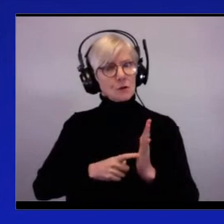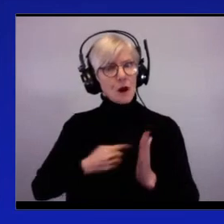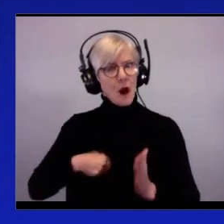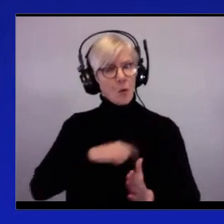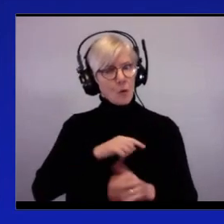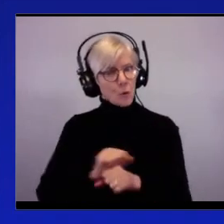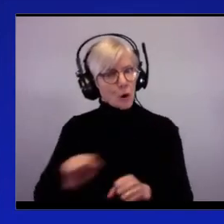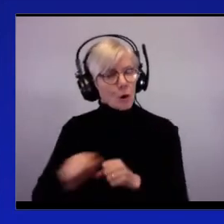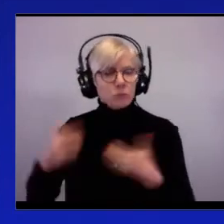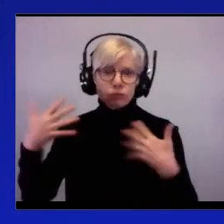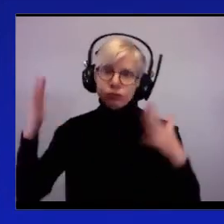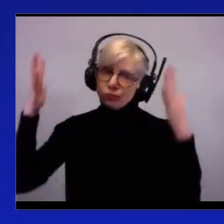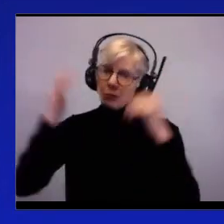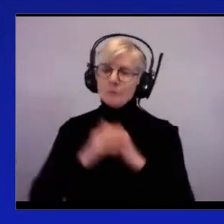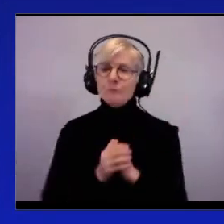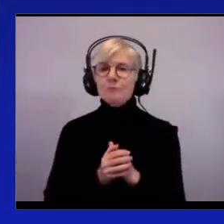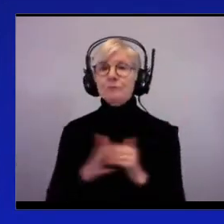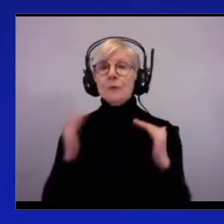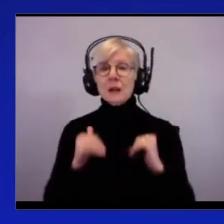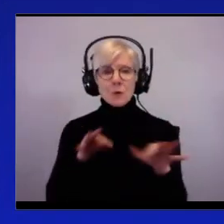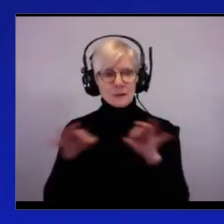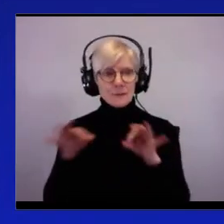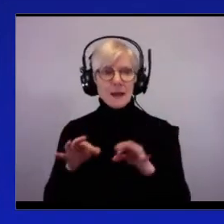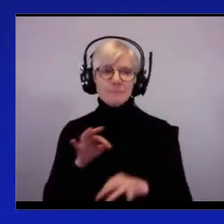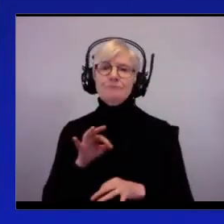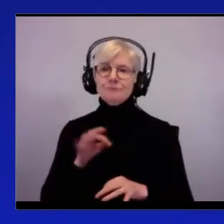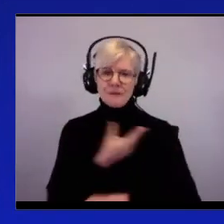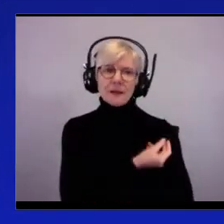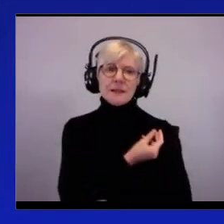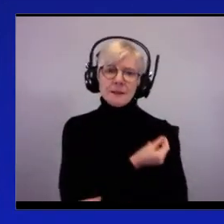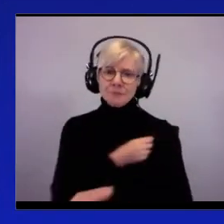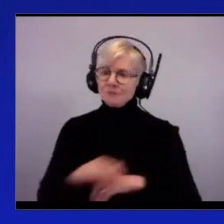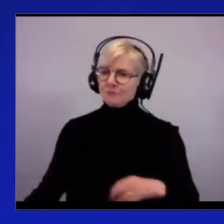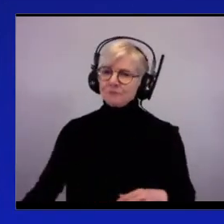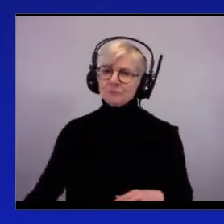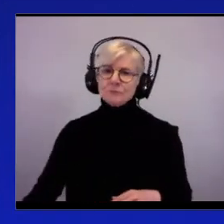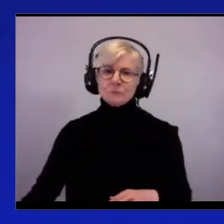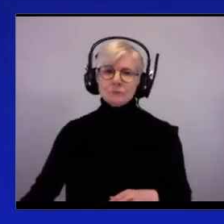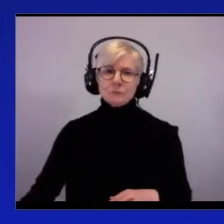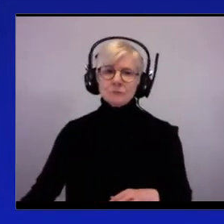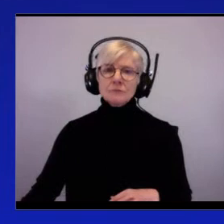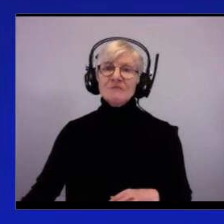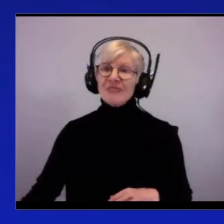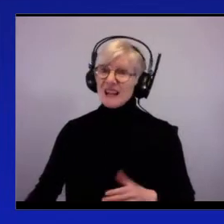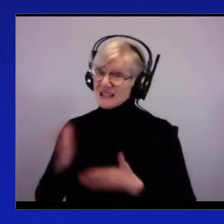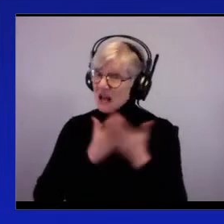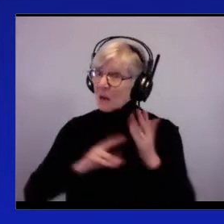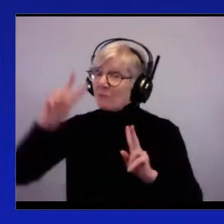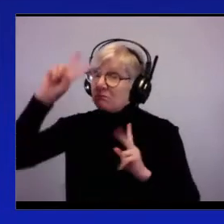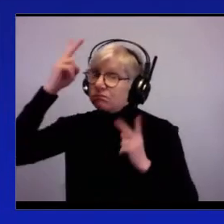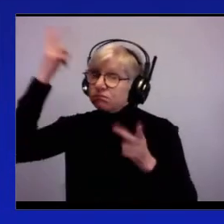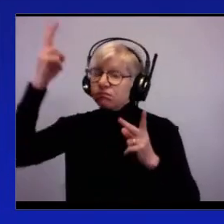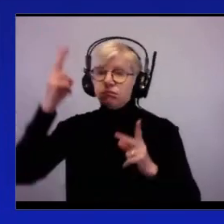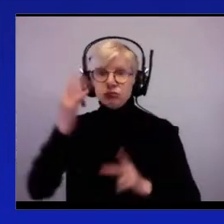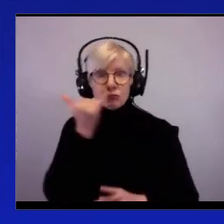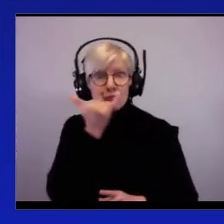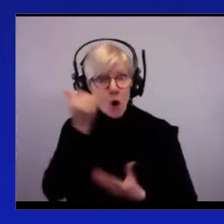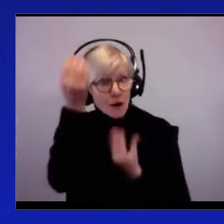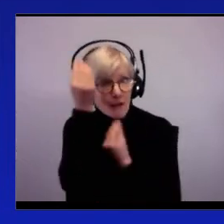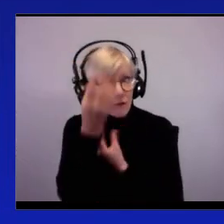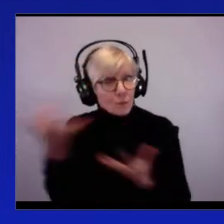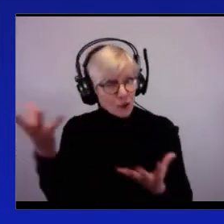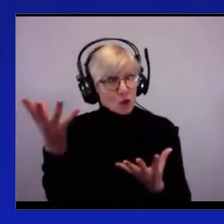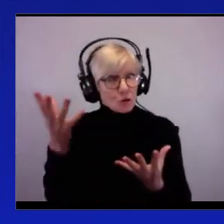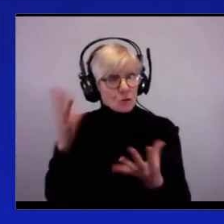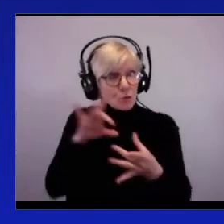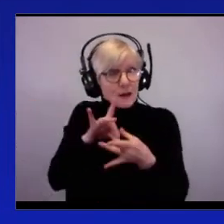to speak about the vaccine itself. There's been some misinformation and myths going around that questions the safety of the COVID-19